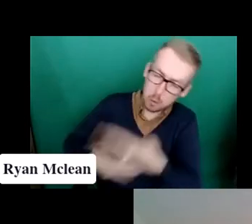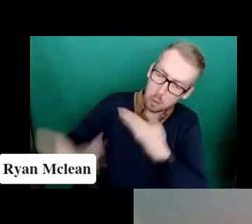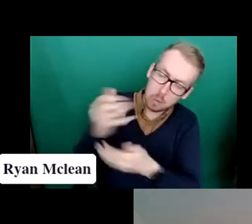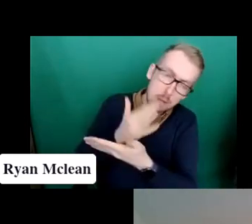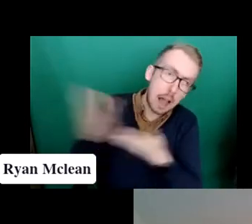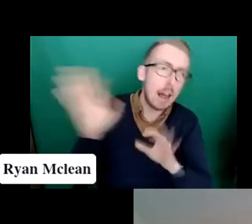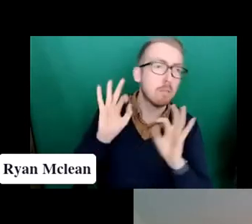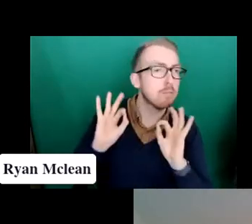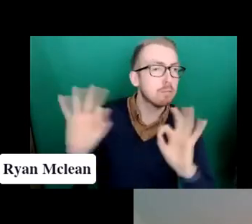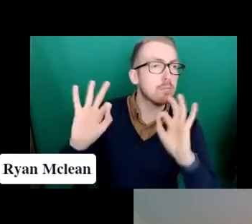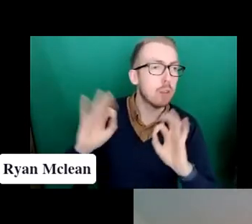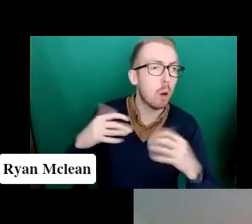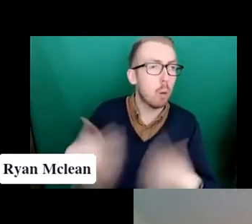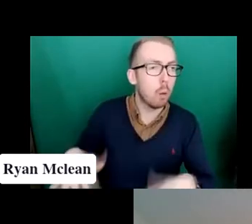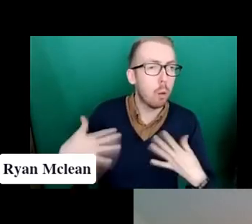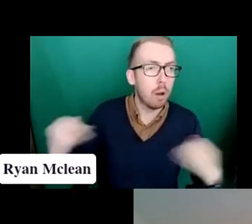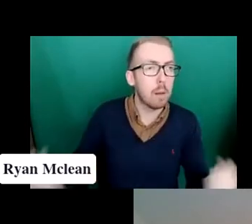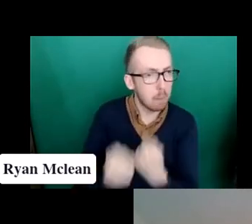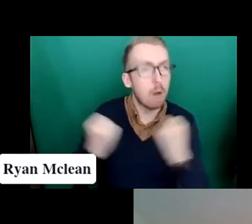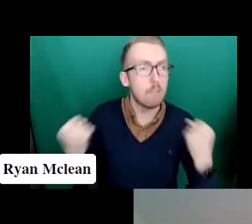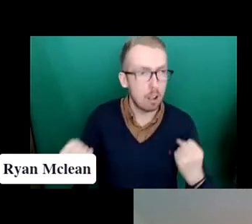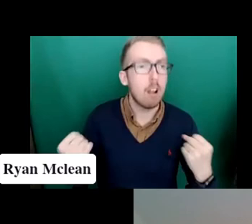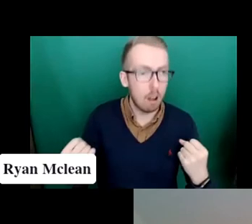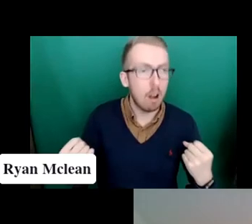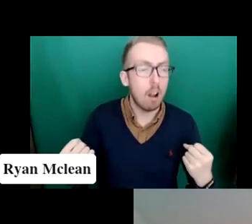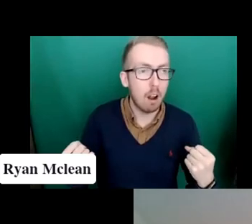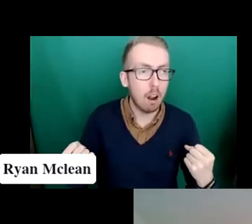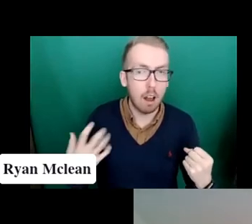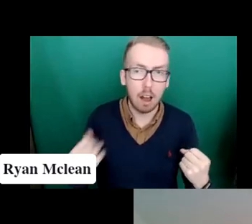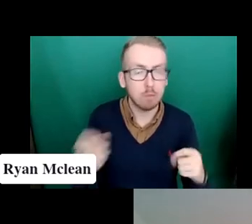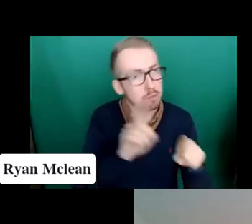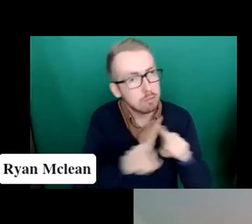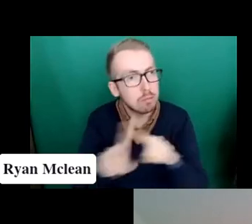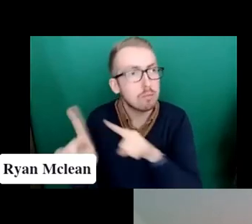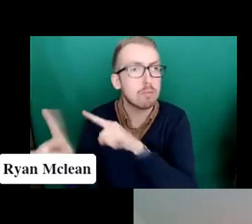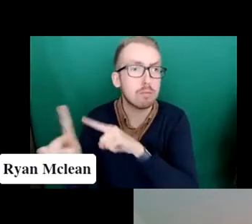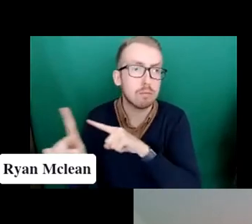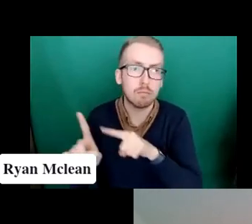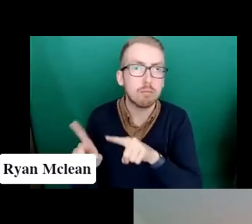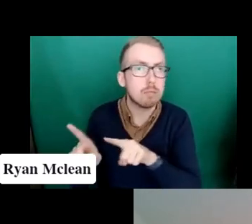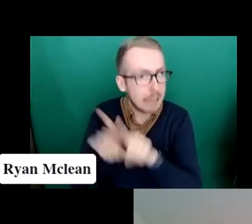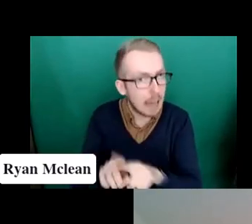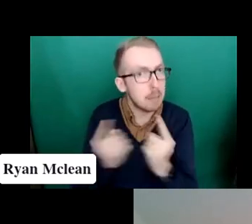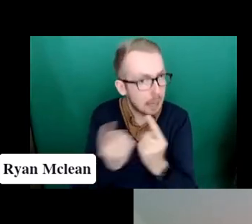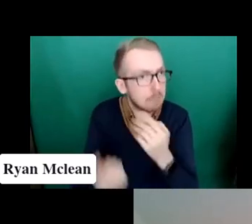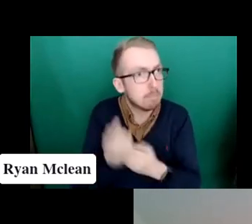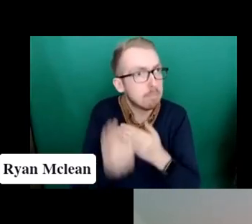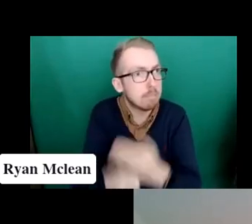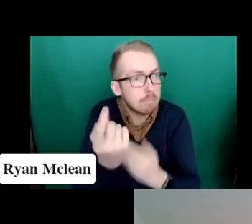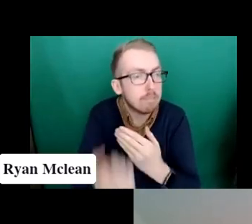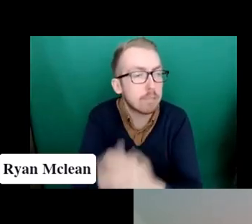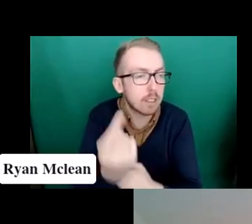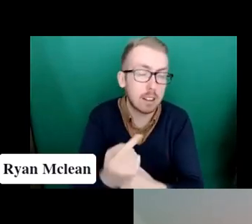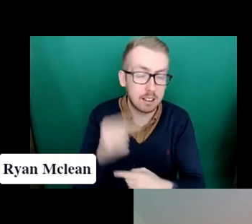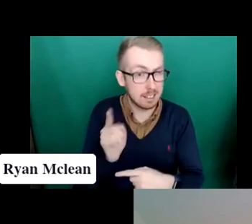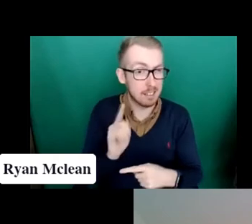the power of that. And I'm sure there's, you know, lots of commonalities that we'll talk about today, but one is illustrated there is this